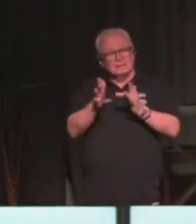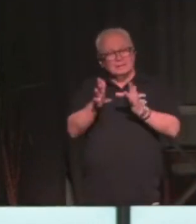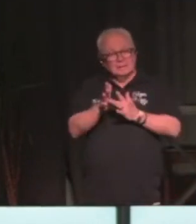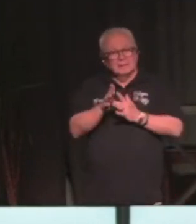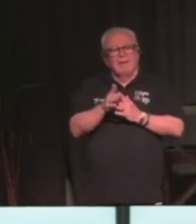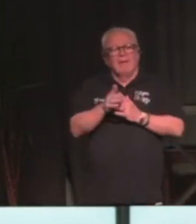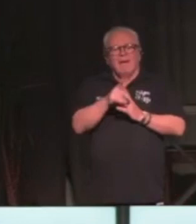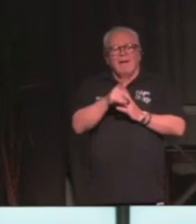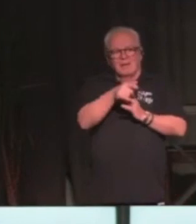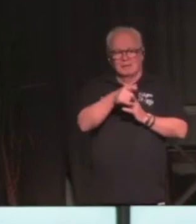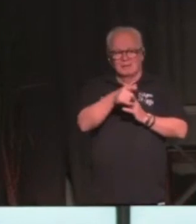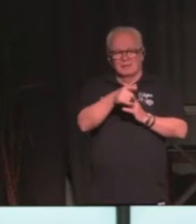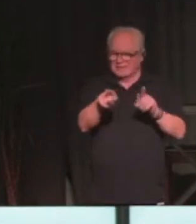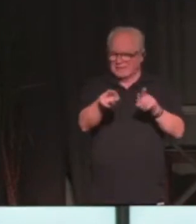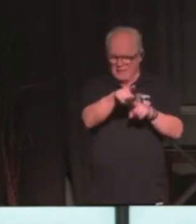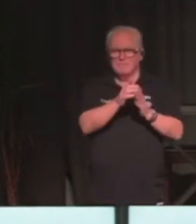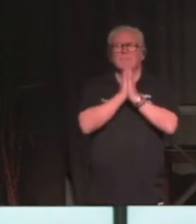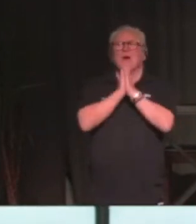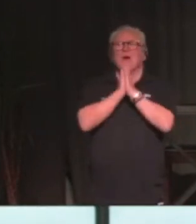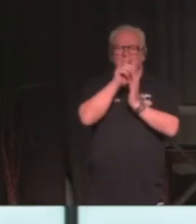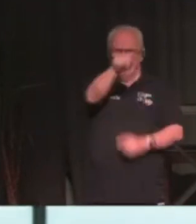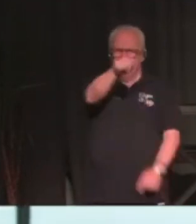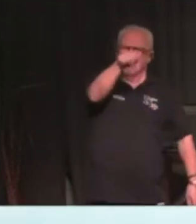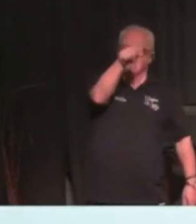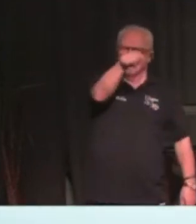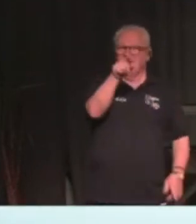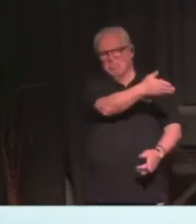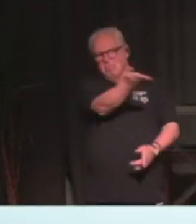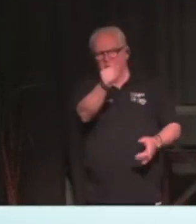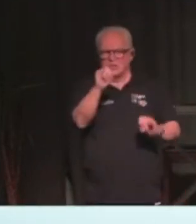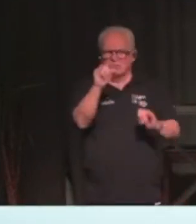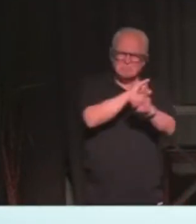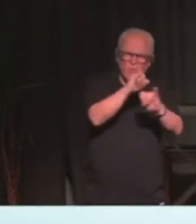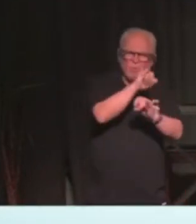That is somebody pointing the finger at them and saying, I'm self-righteous.